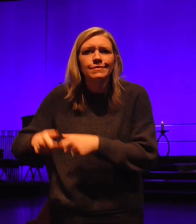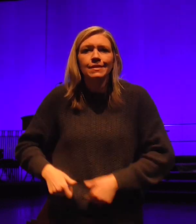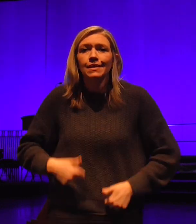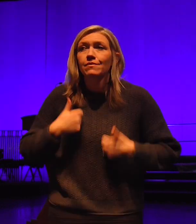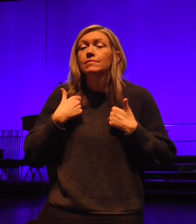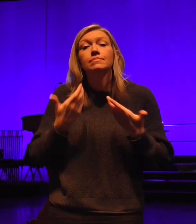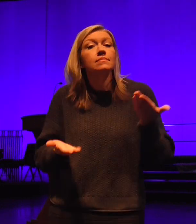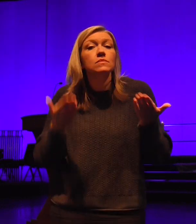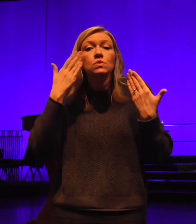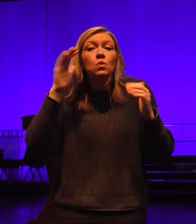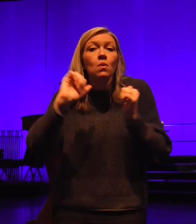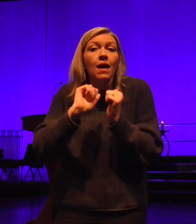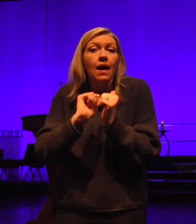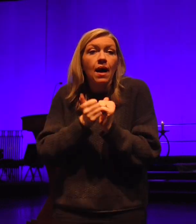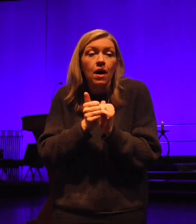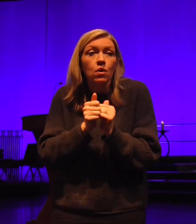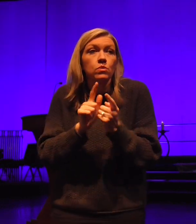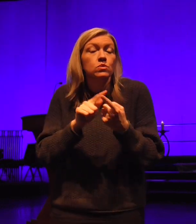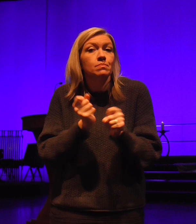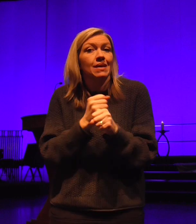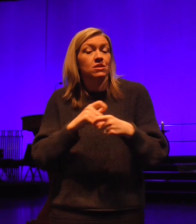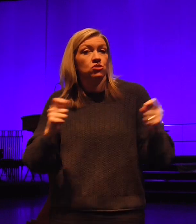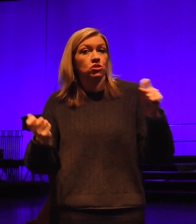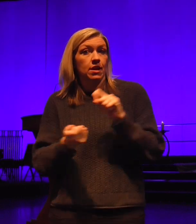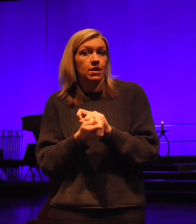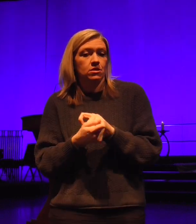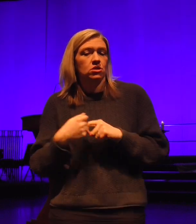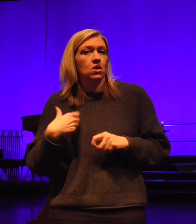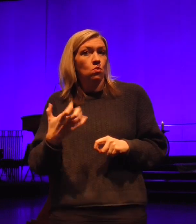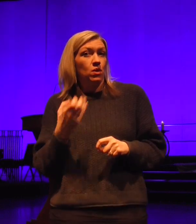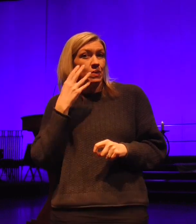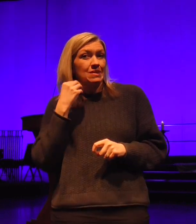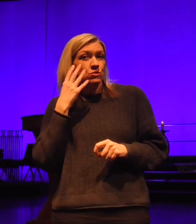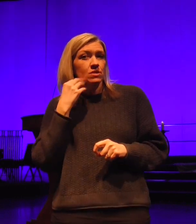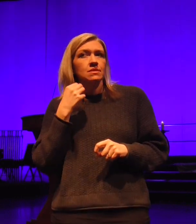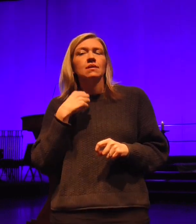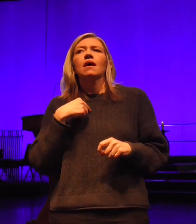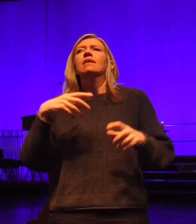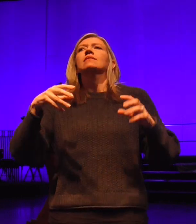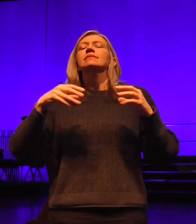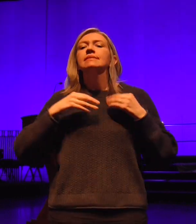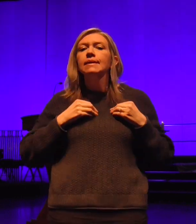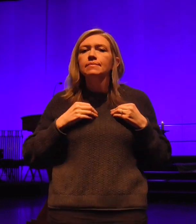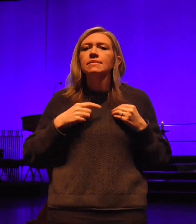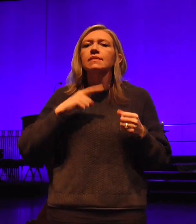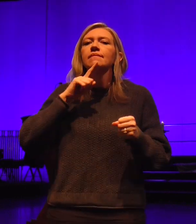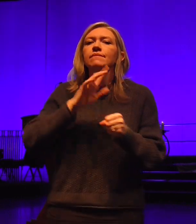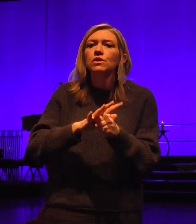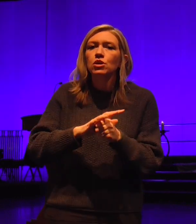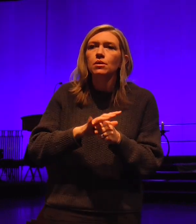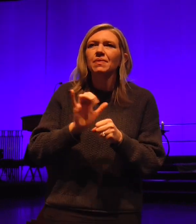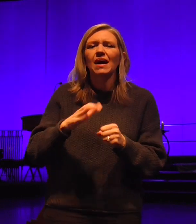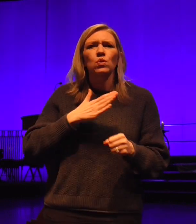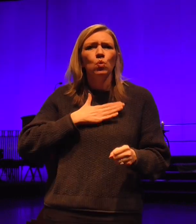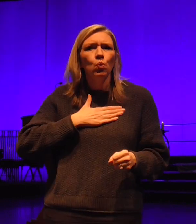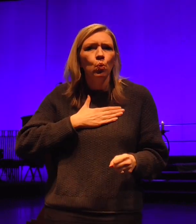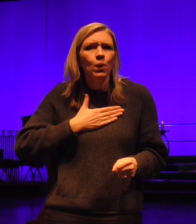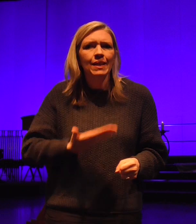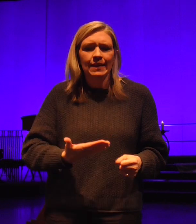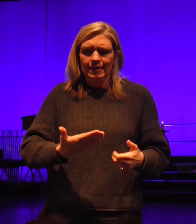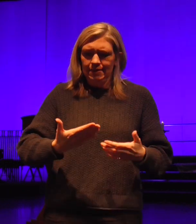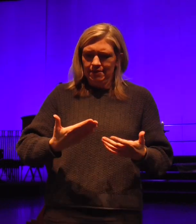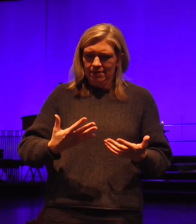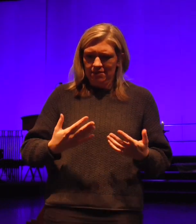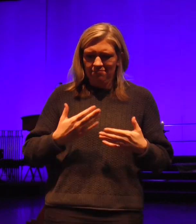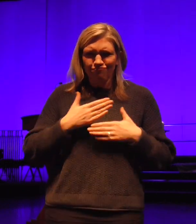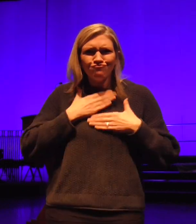know how to make the change that we seek to experience, I accept and affirm that a willingness rises up in us